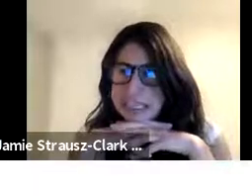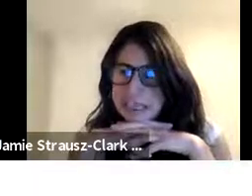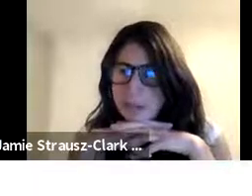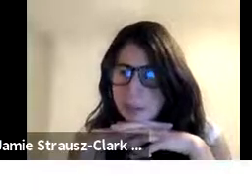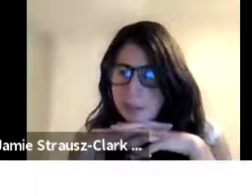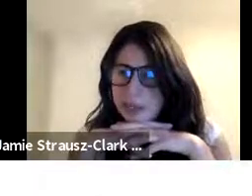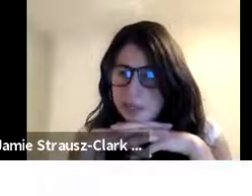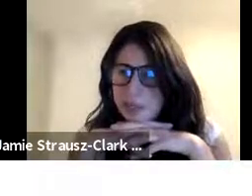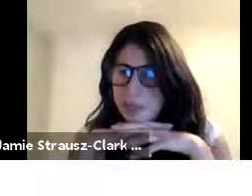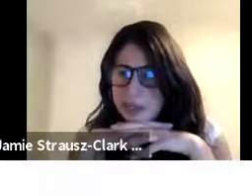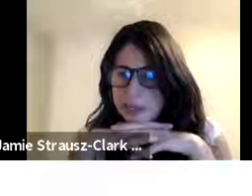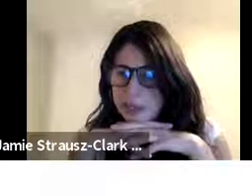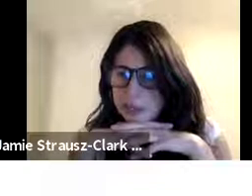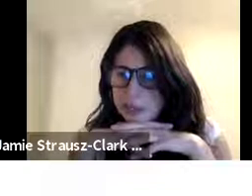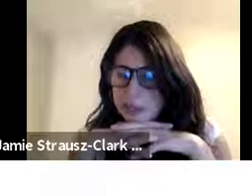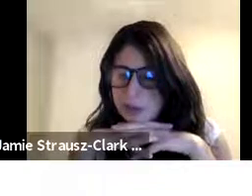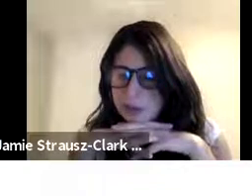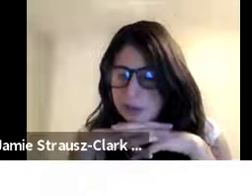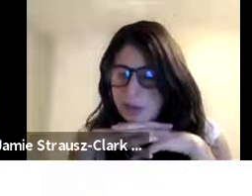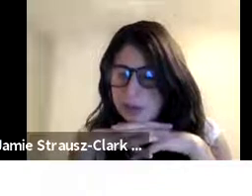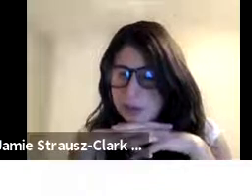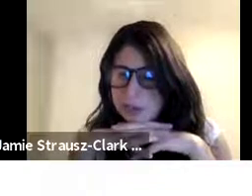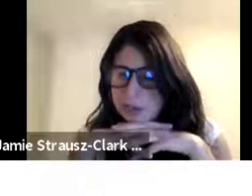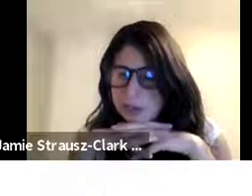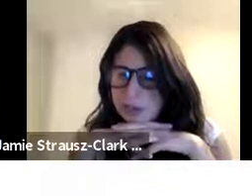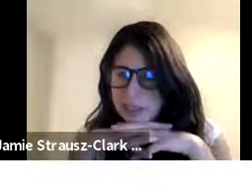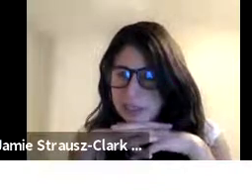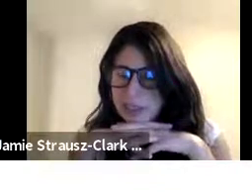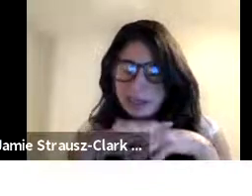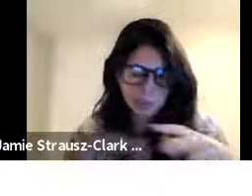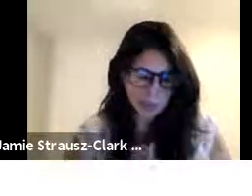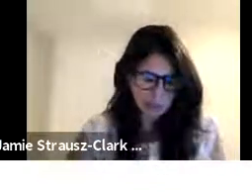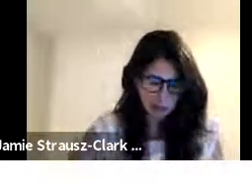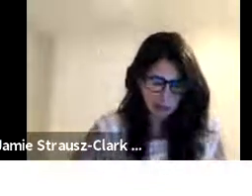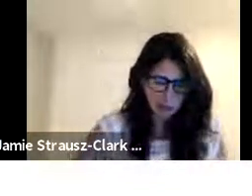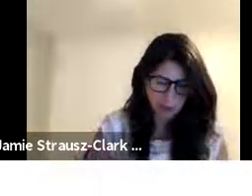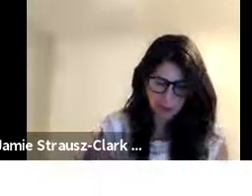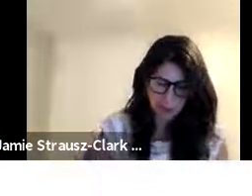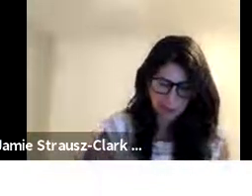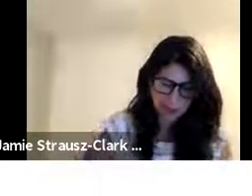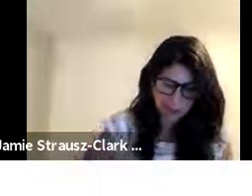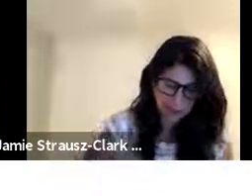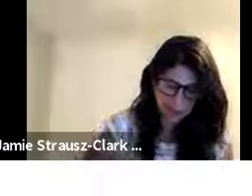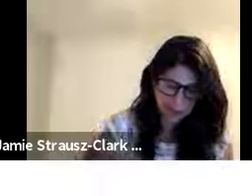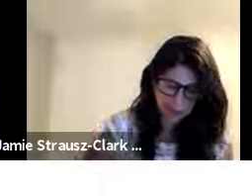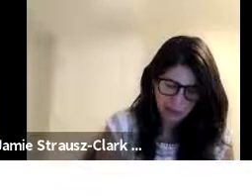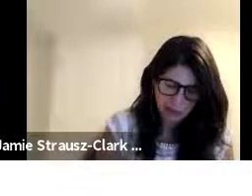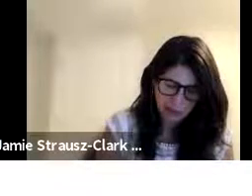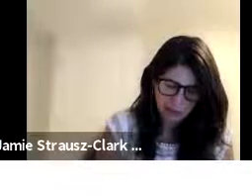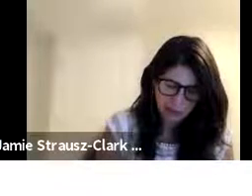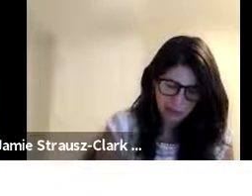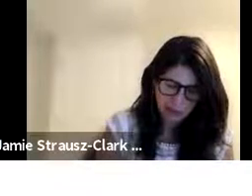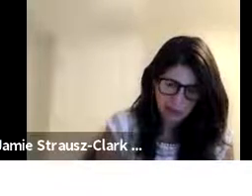remain stable and prevent another crisis. That's a great point. Make a note of that.